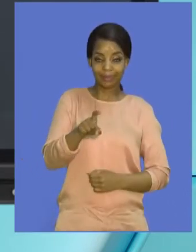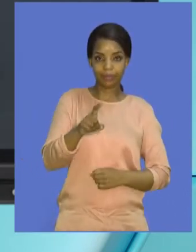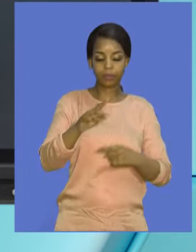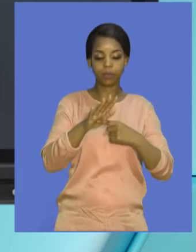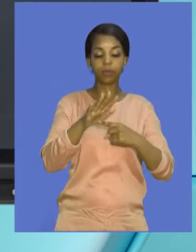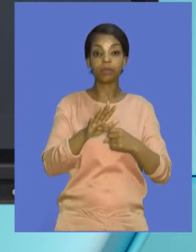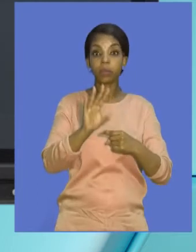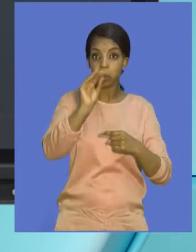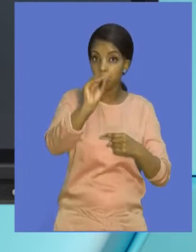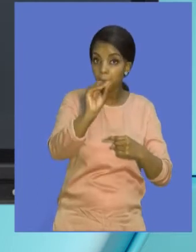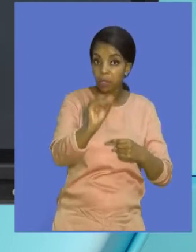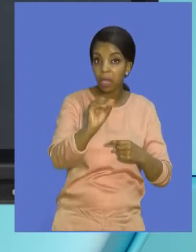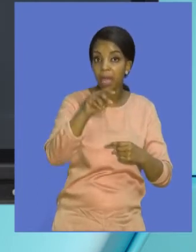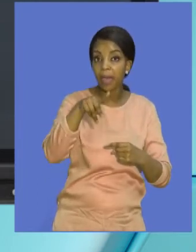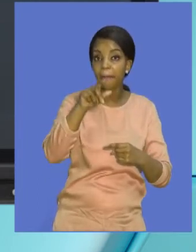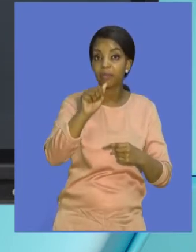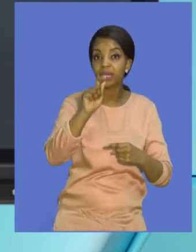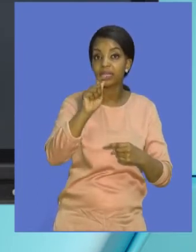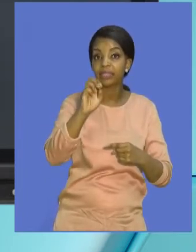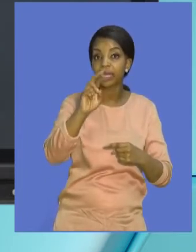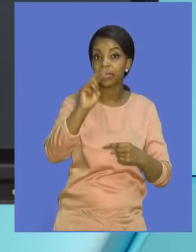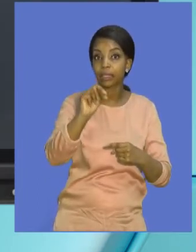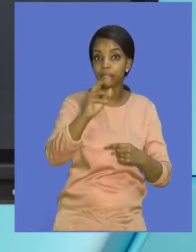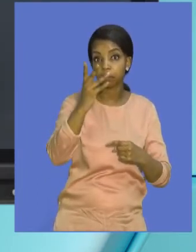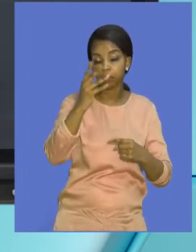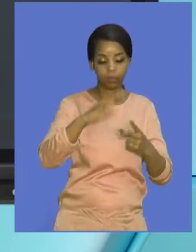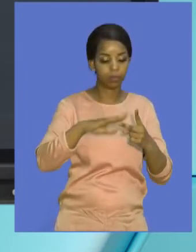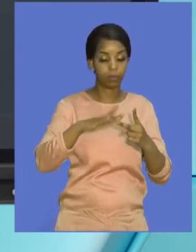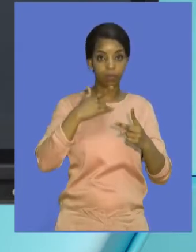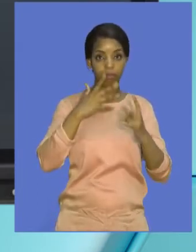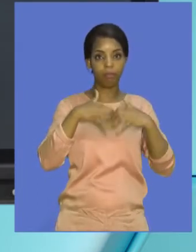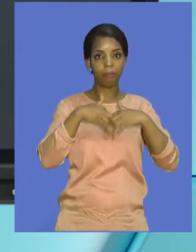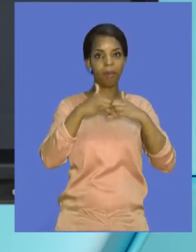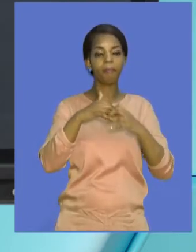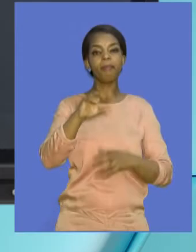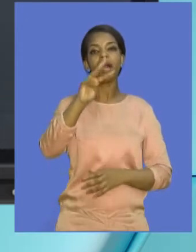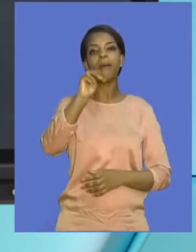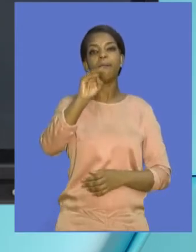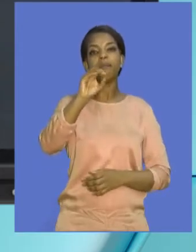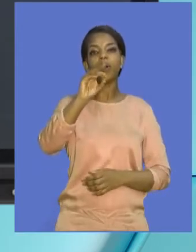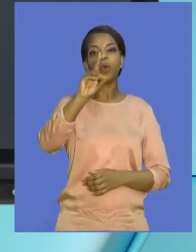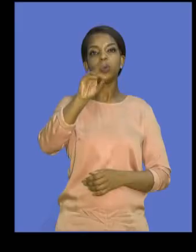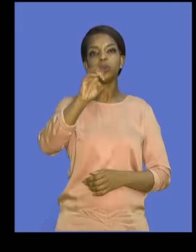Two, can I develop a model to predict something that might happen in future?